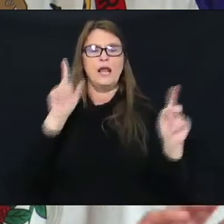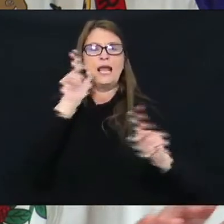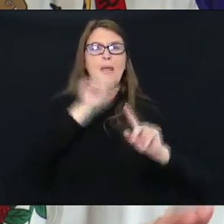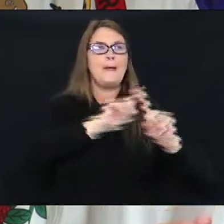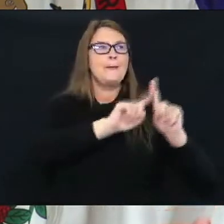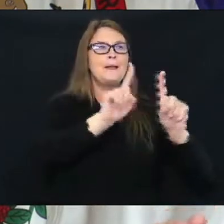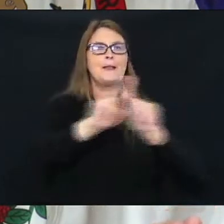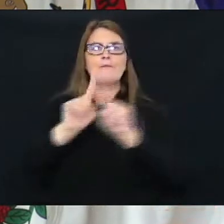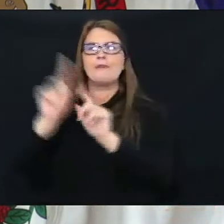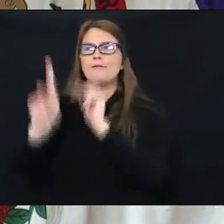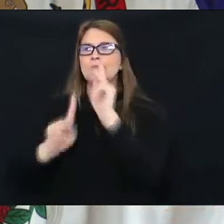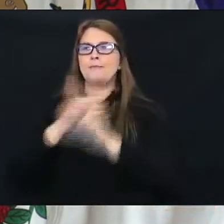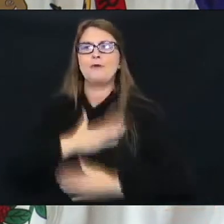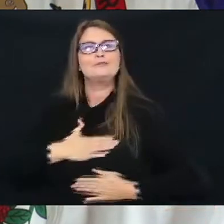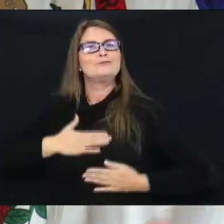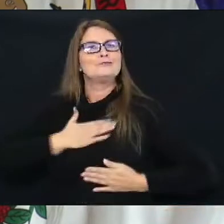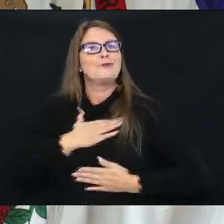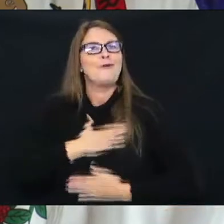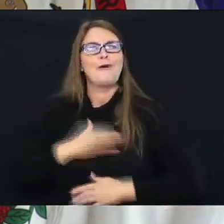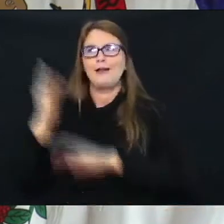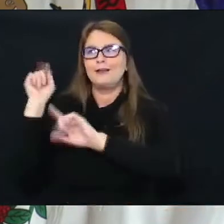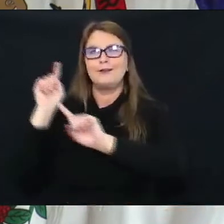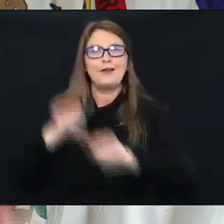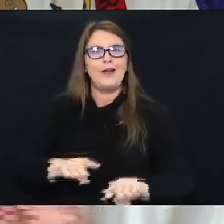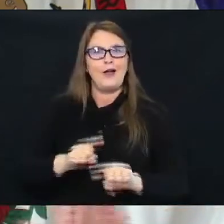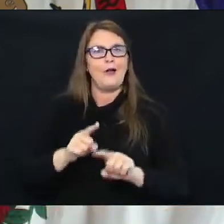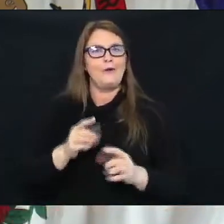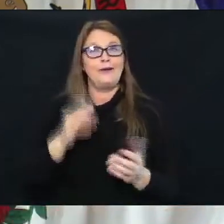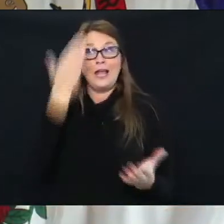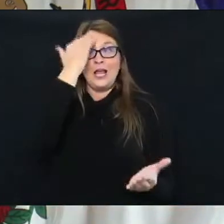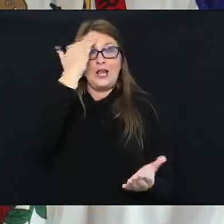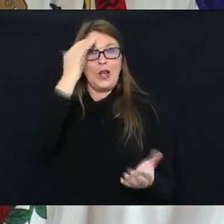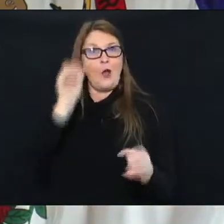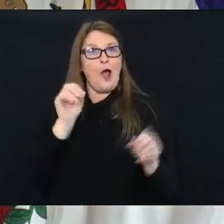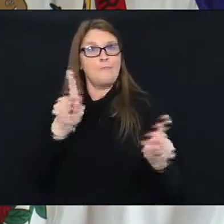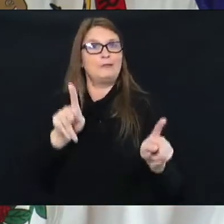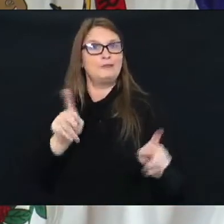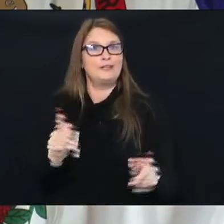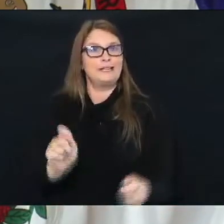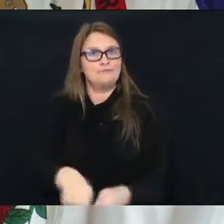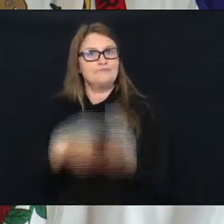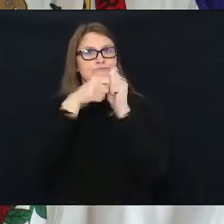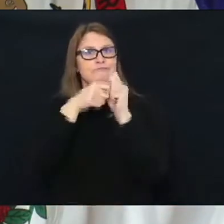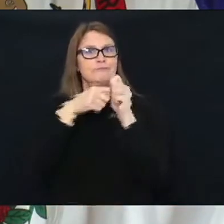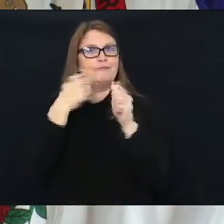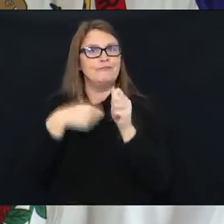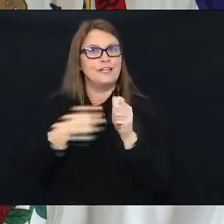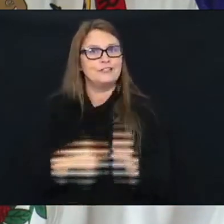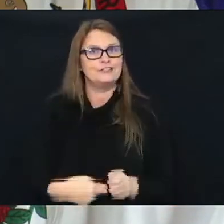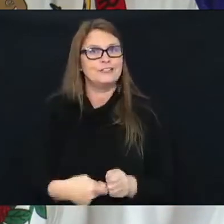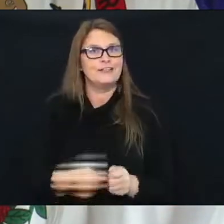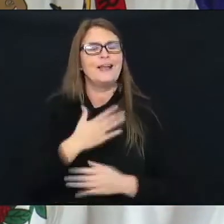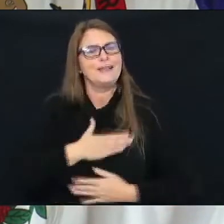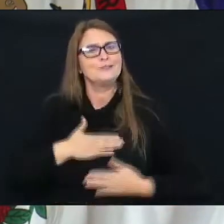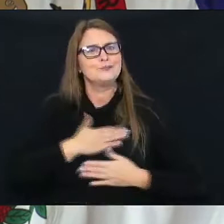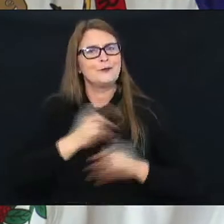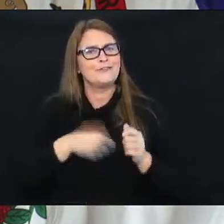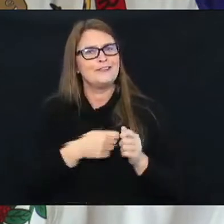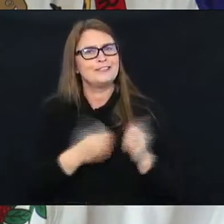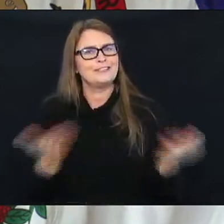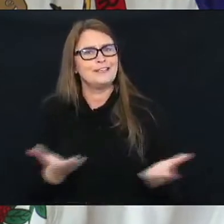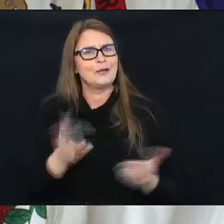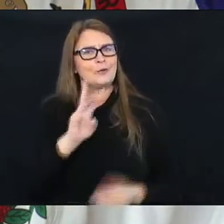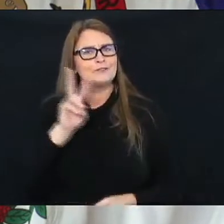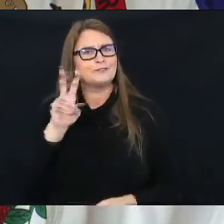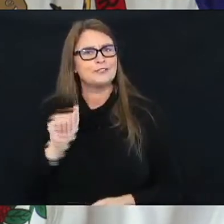enjoy those trout and come and know they have a chance of catching fish and enjoy our streams. In addition to that, we